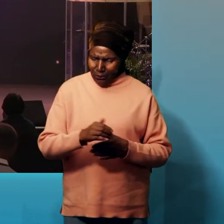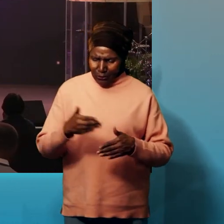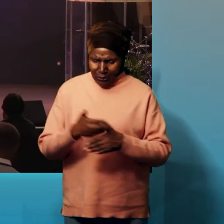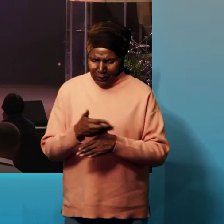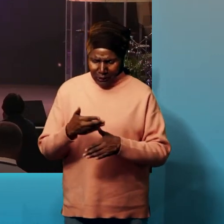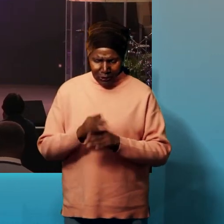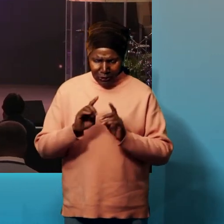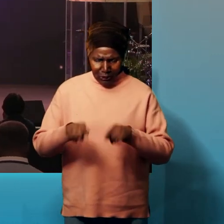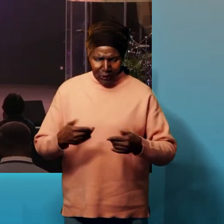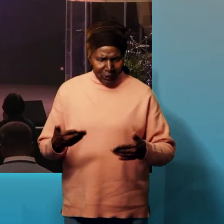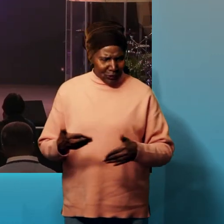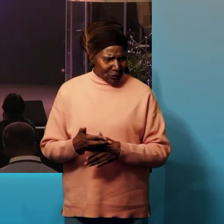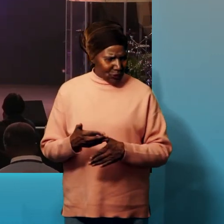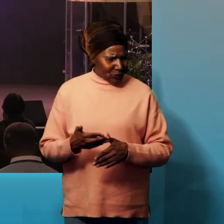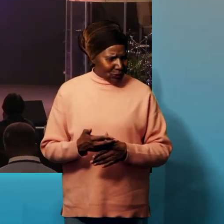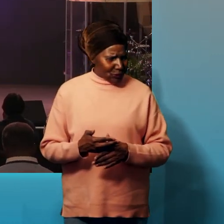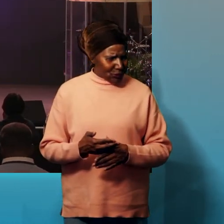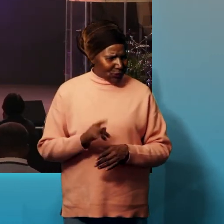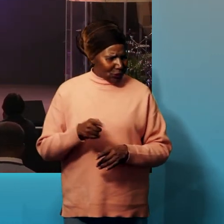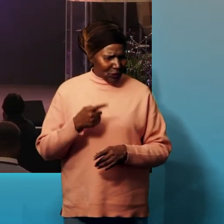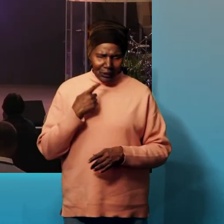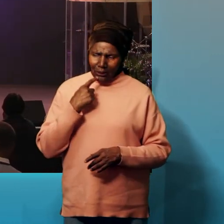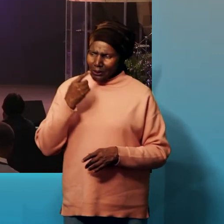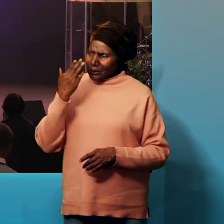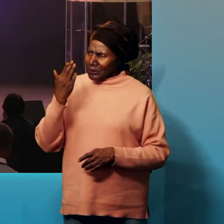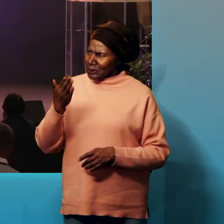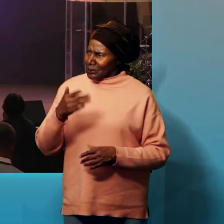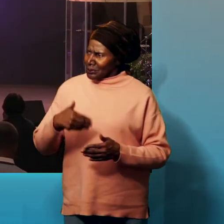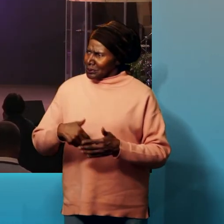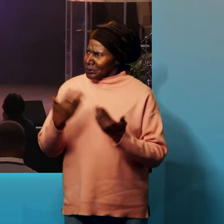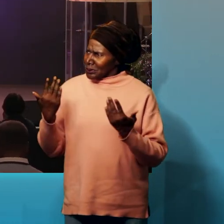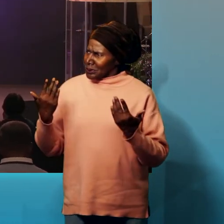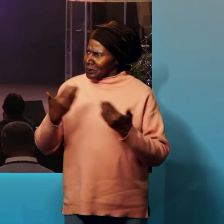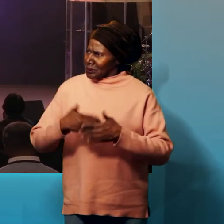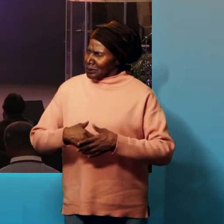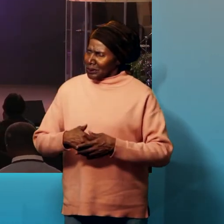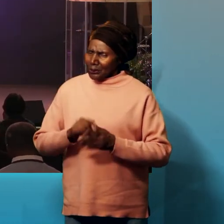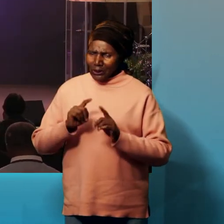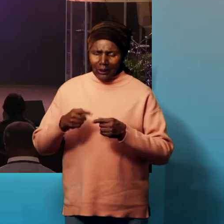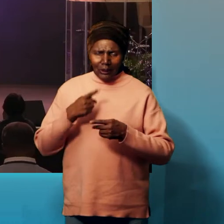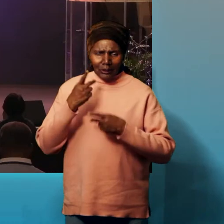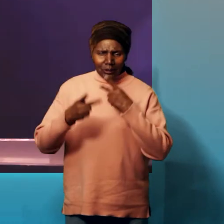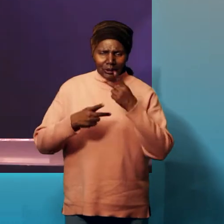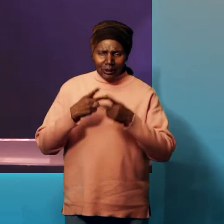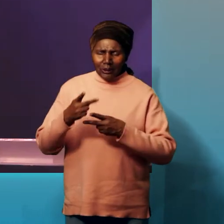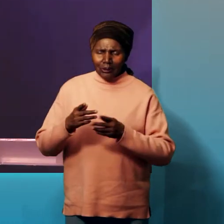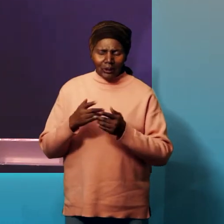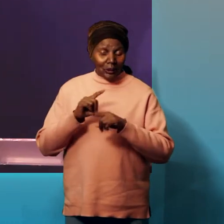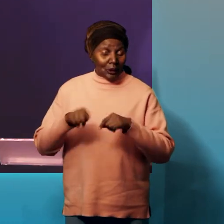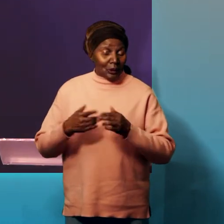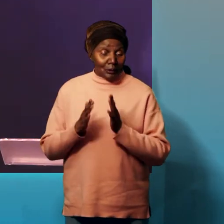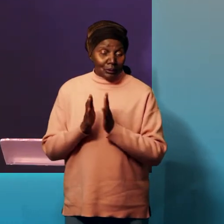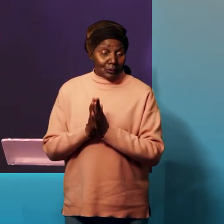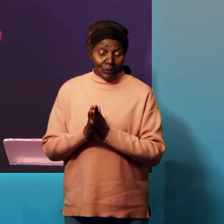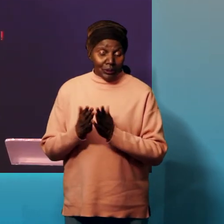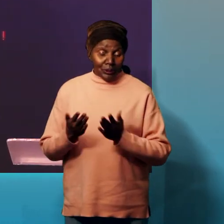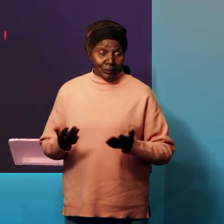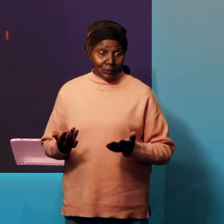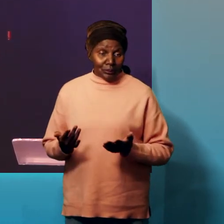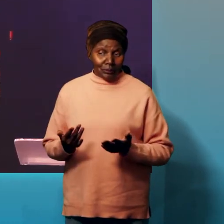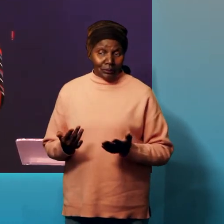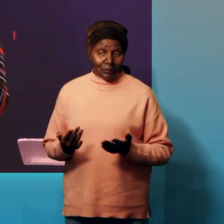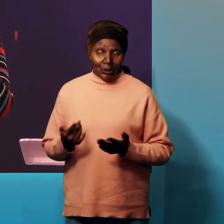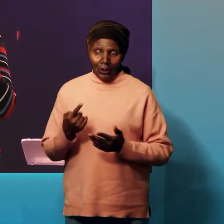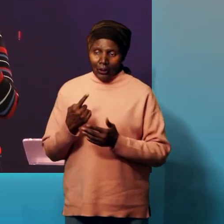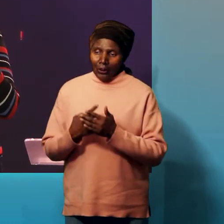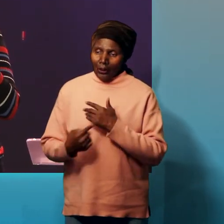effort, we can't call on him day and night. In our own effort, we can't pray. We can't sing. We can't obey except by his